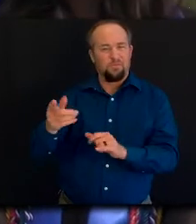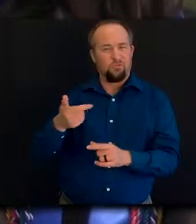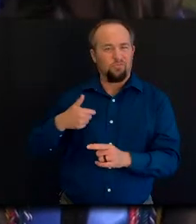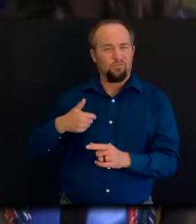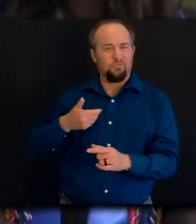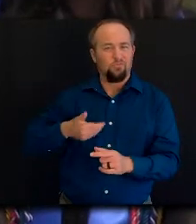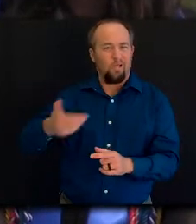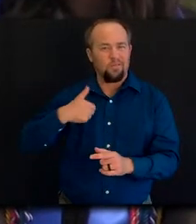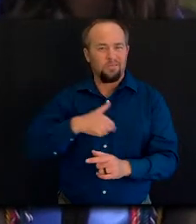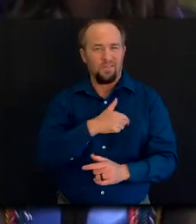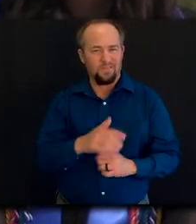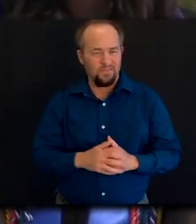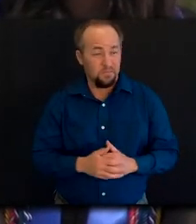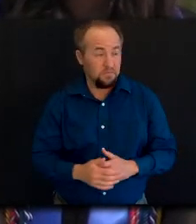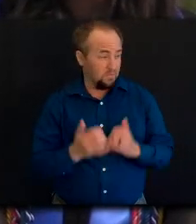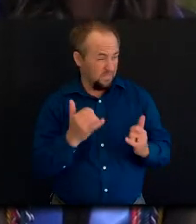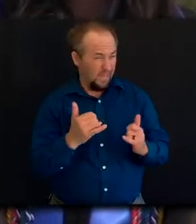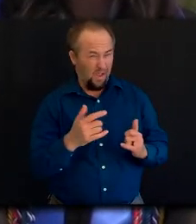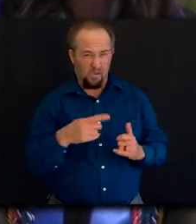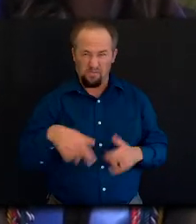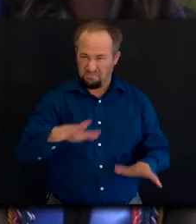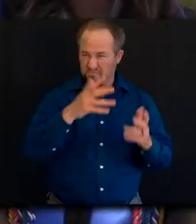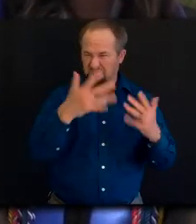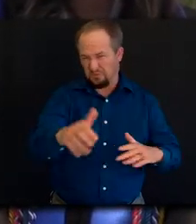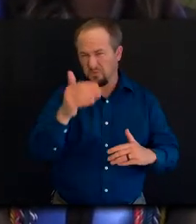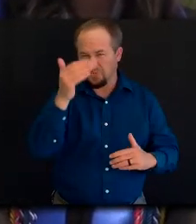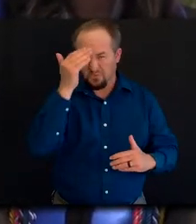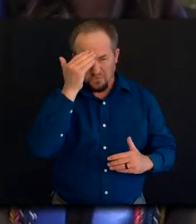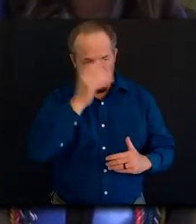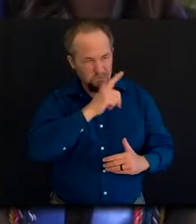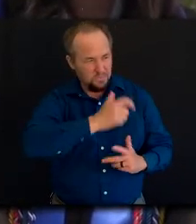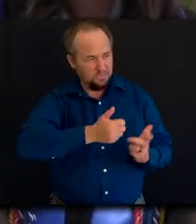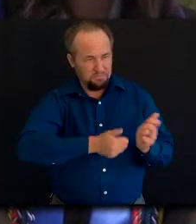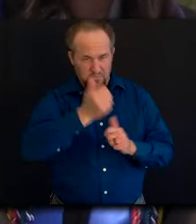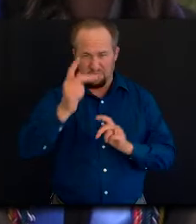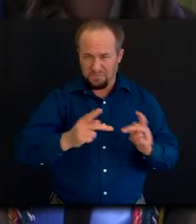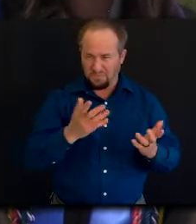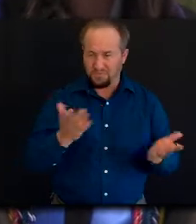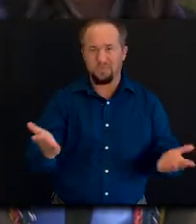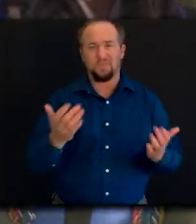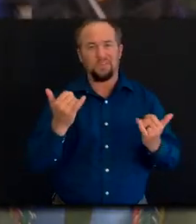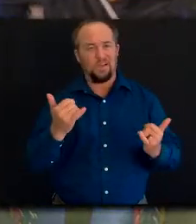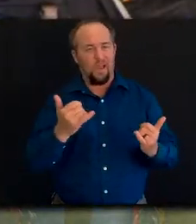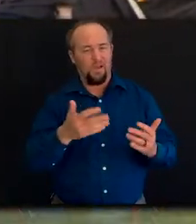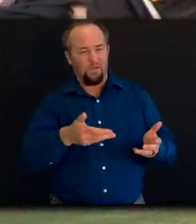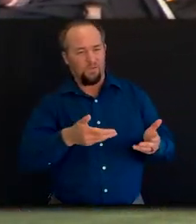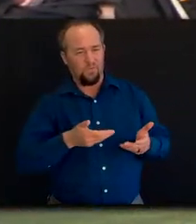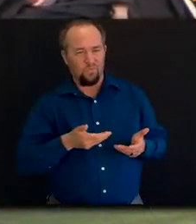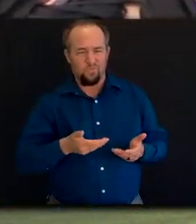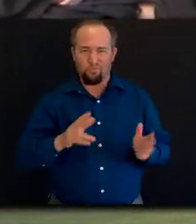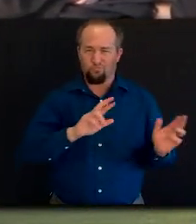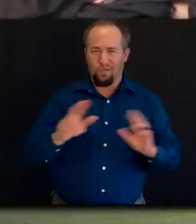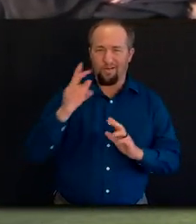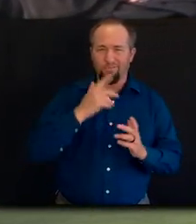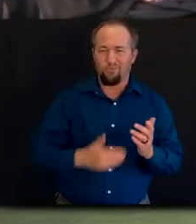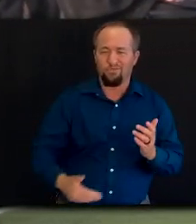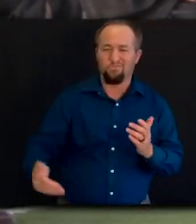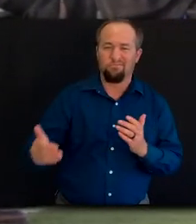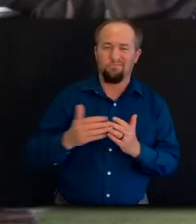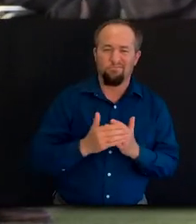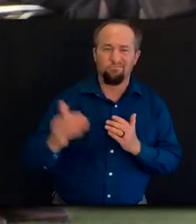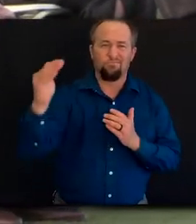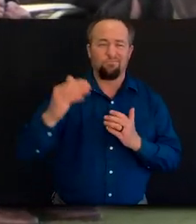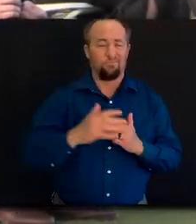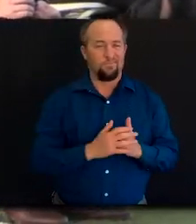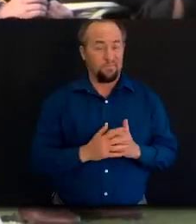is no longer new faces at a high school that we are welcoming into our lives. Now, we welcome our next steps, and for the first time, those